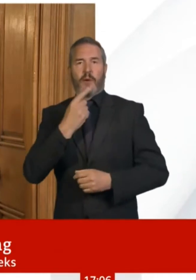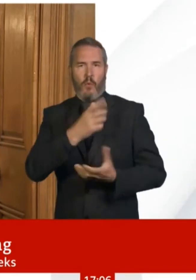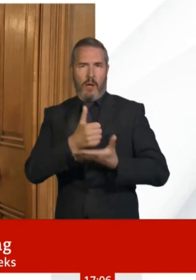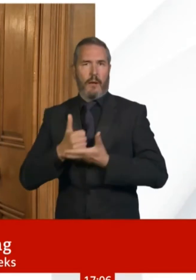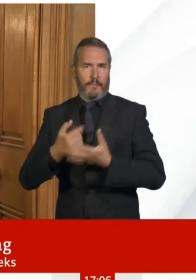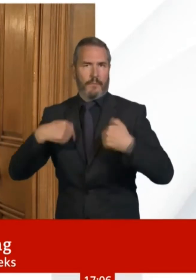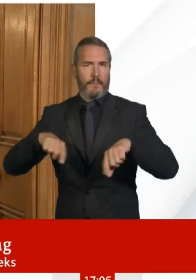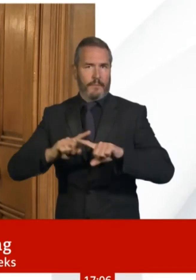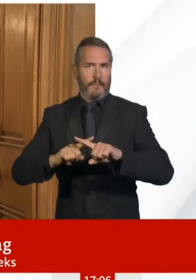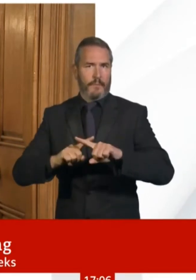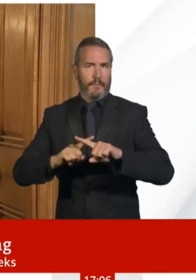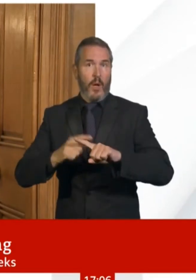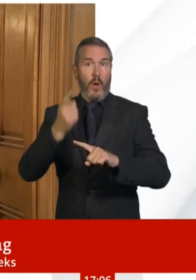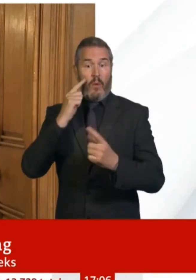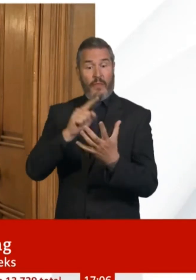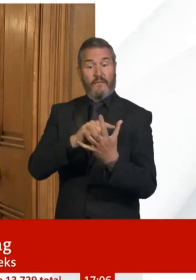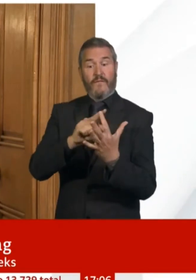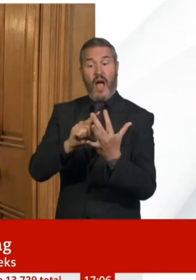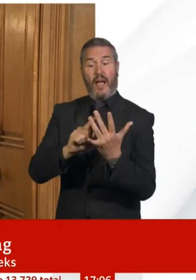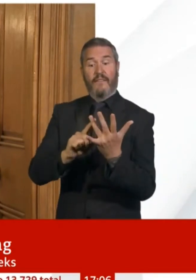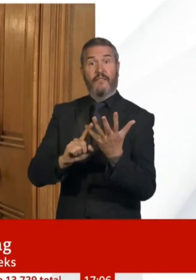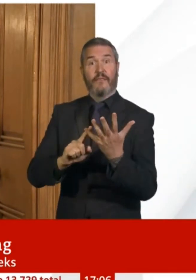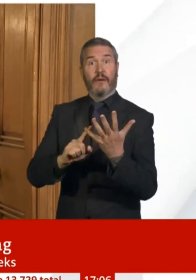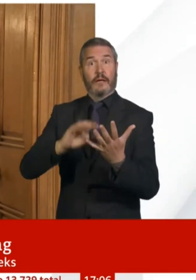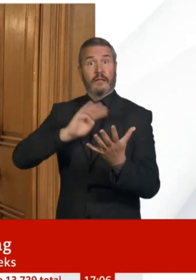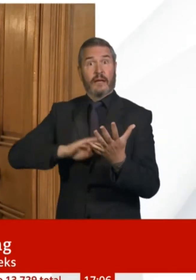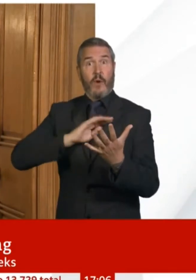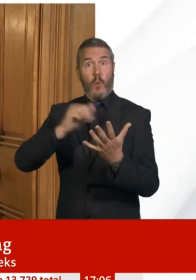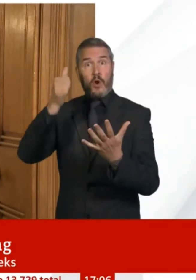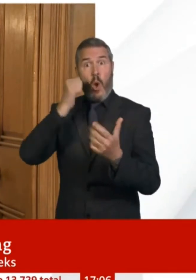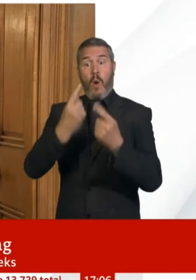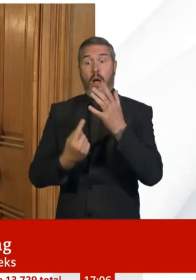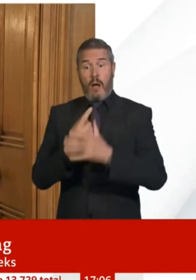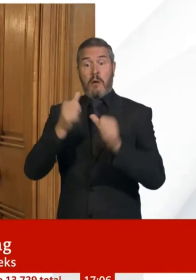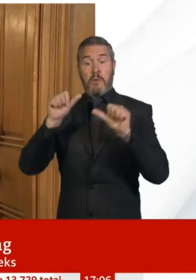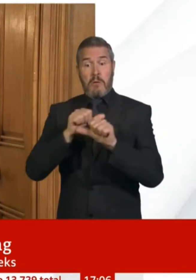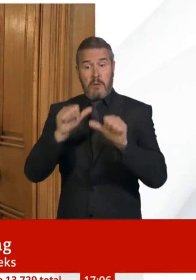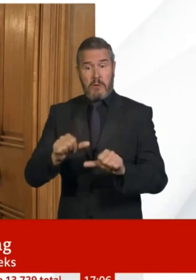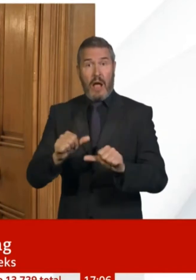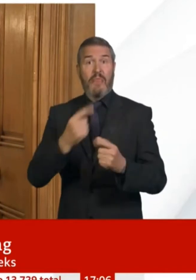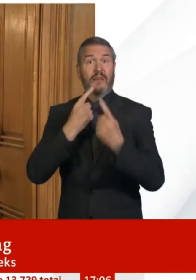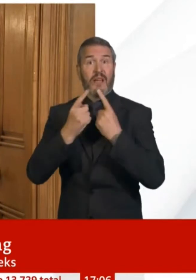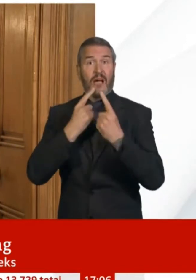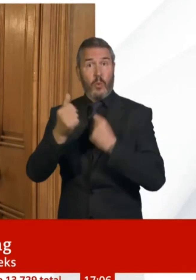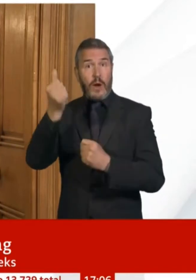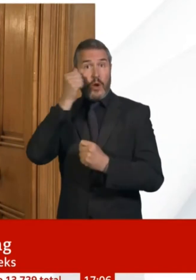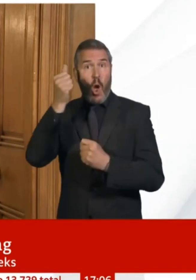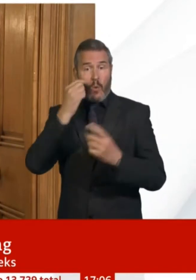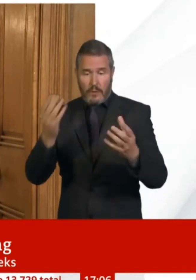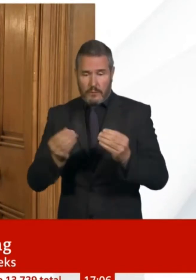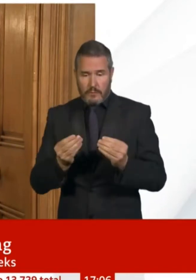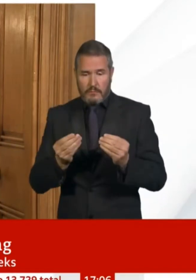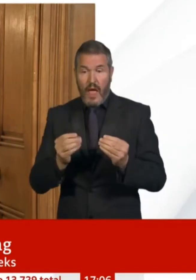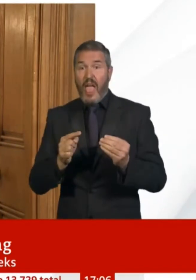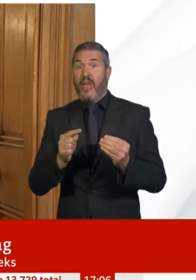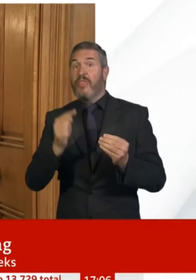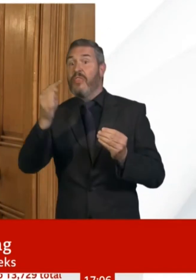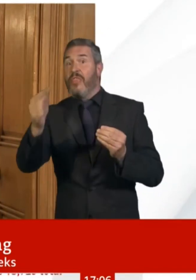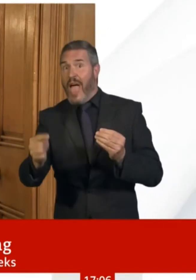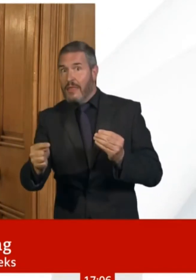When we are confident on these 5 points, guided by the science, guided by the data, we will look to adjust the measures to make them